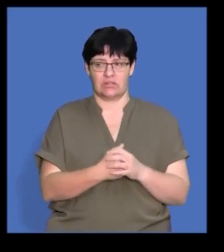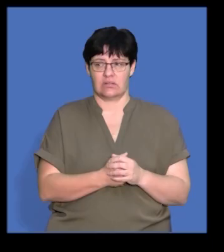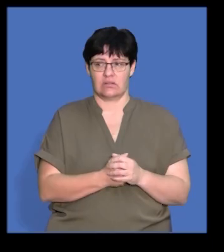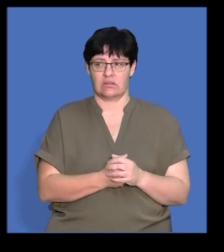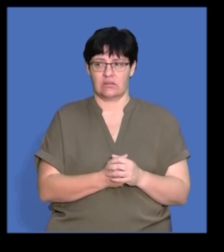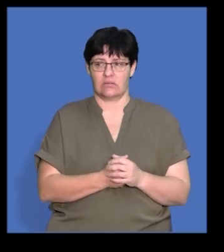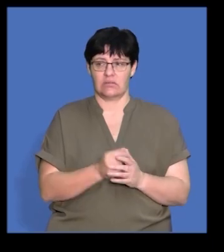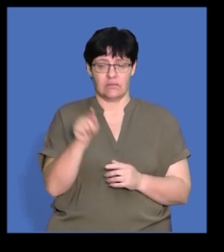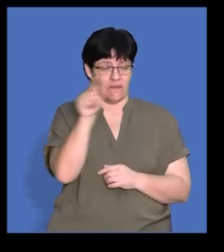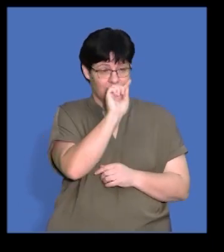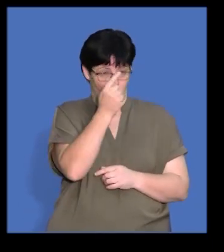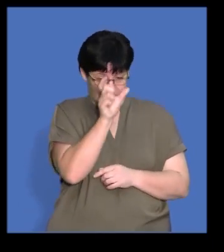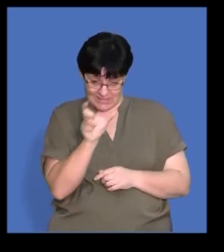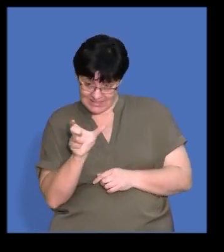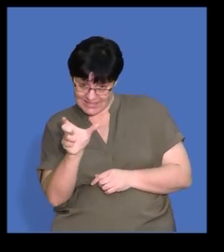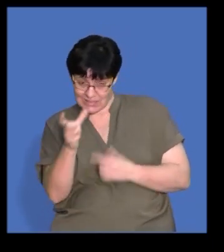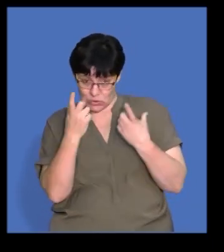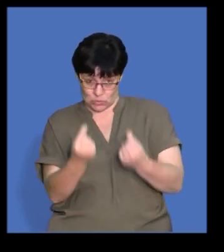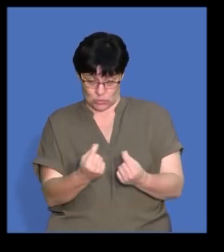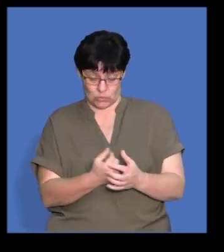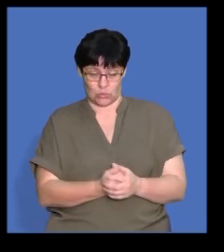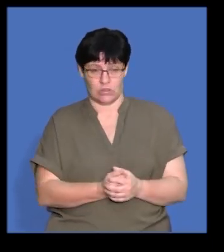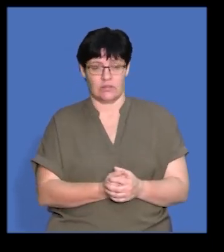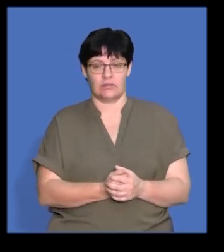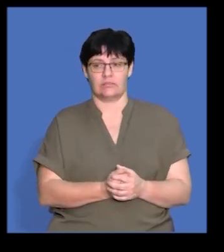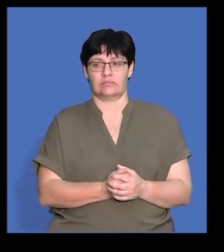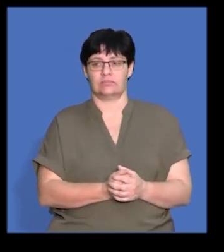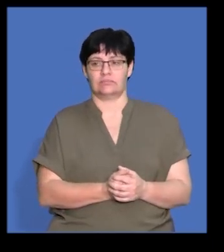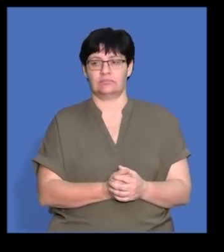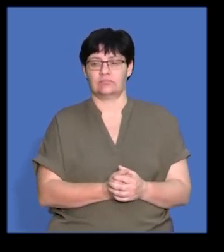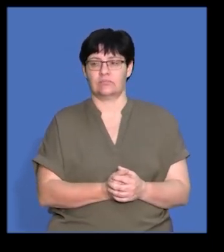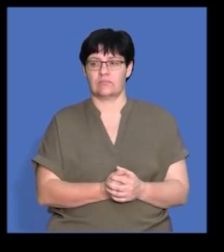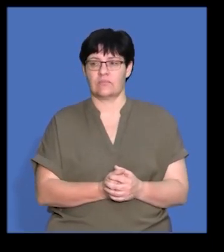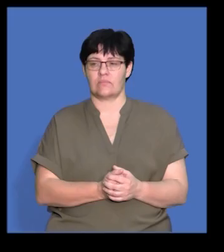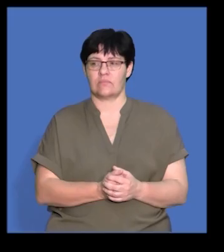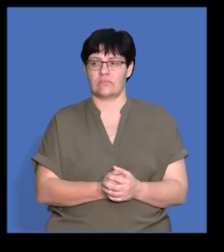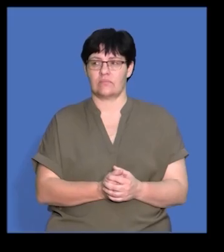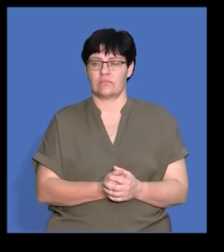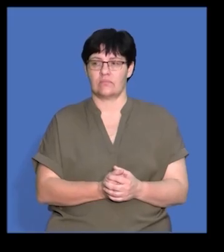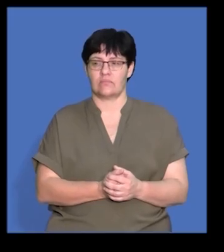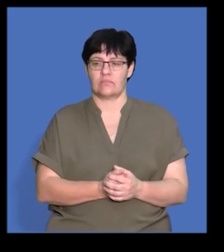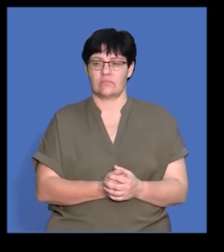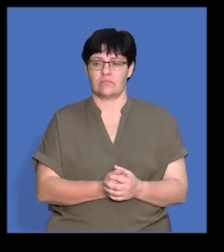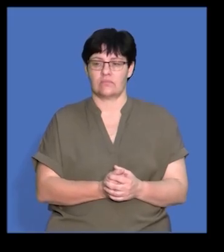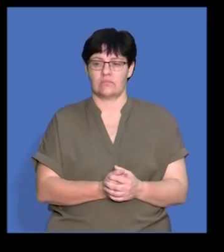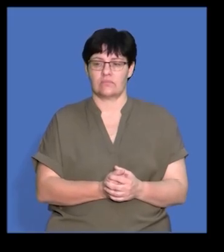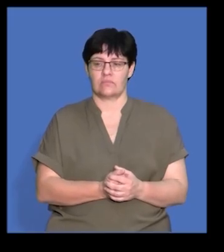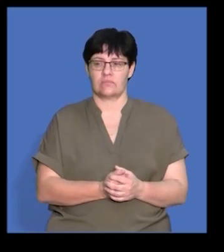out that portion first. So I'm going to do that,